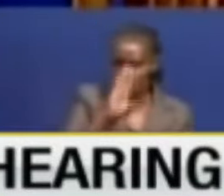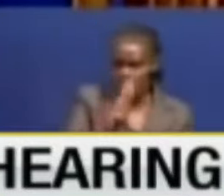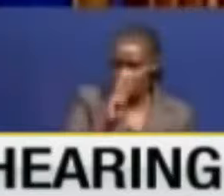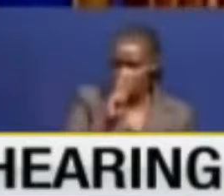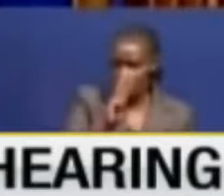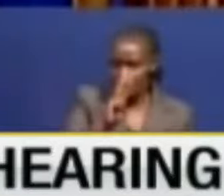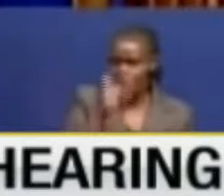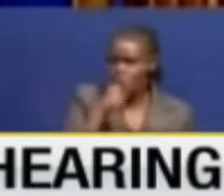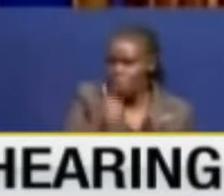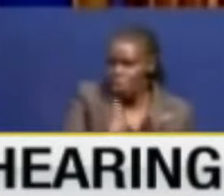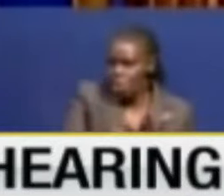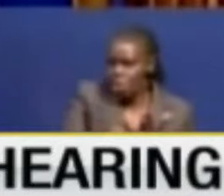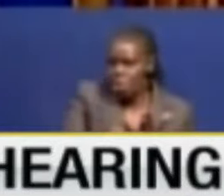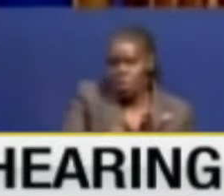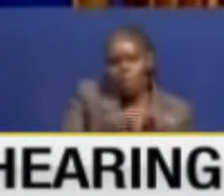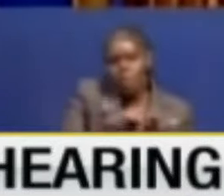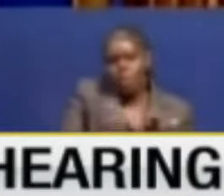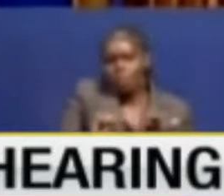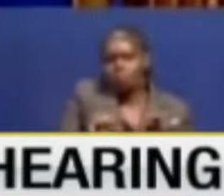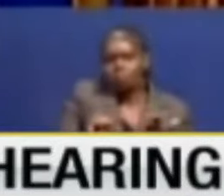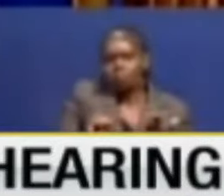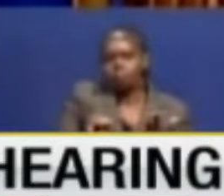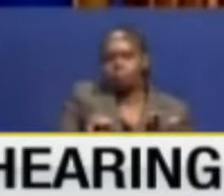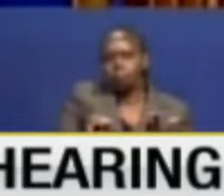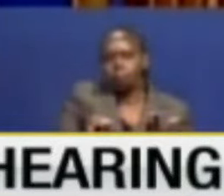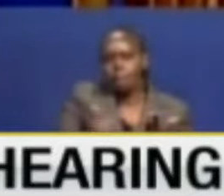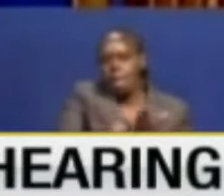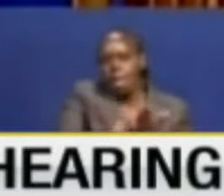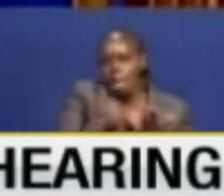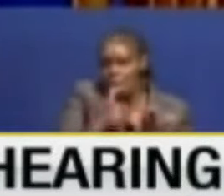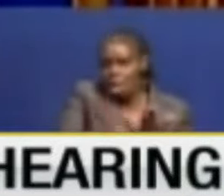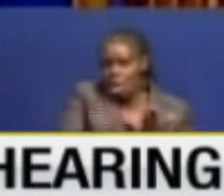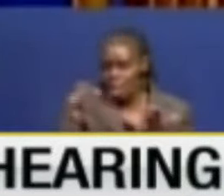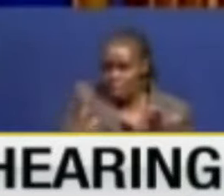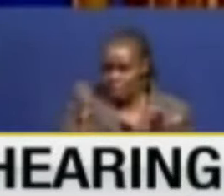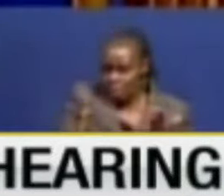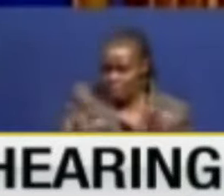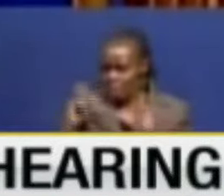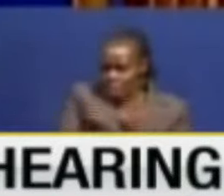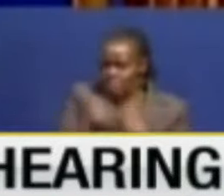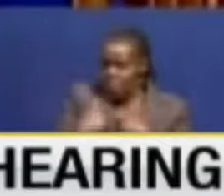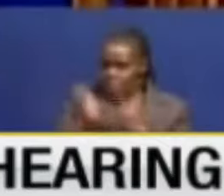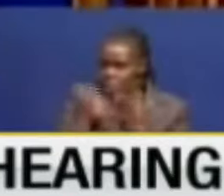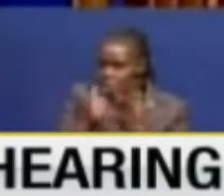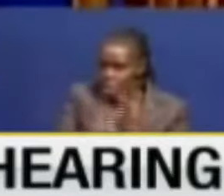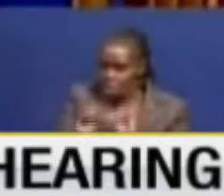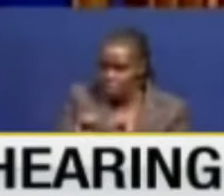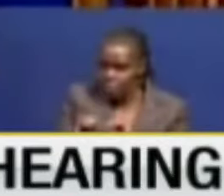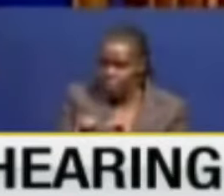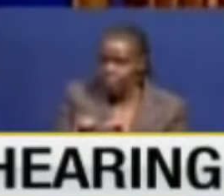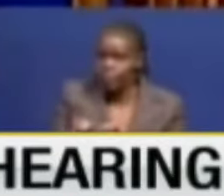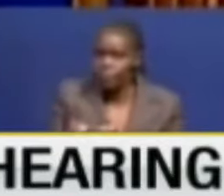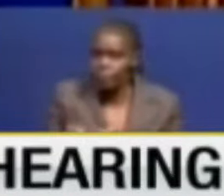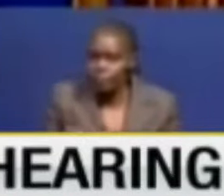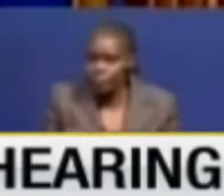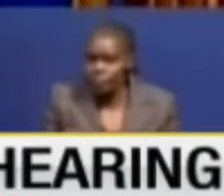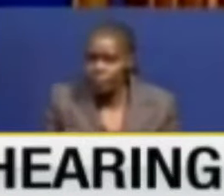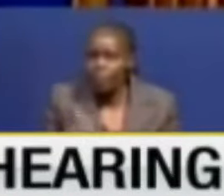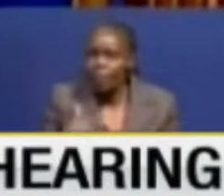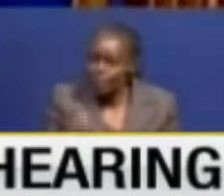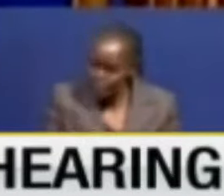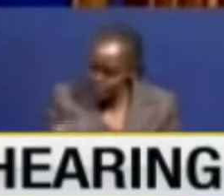that letter was not made available to the governor's team. You know, if you may allow me to call counsel.